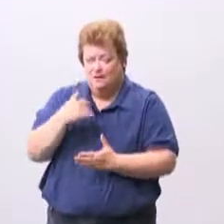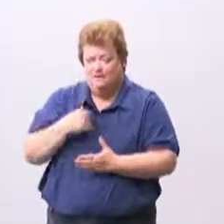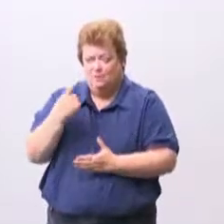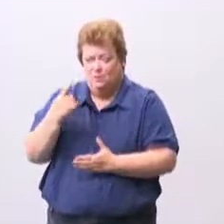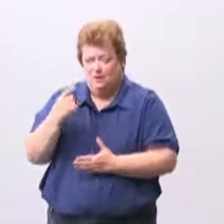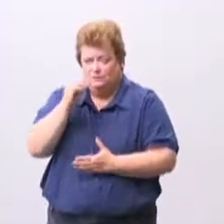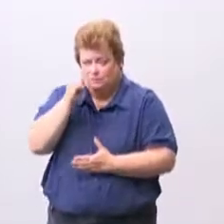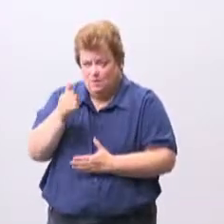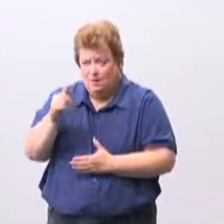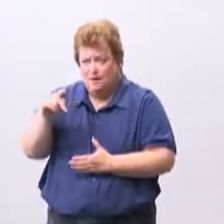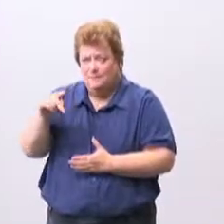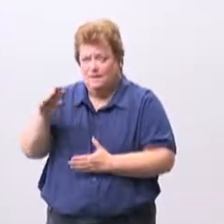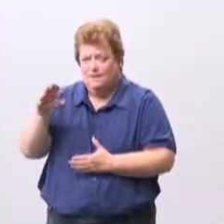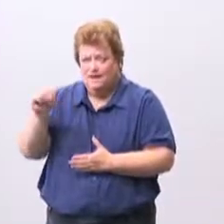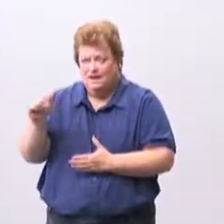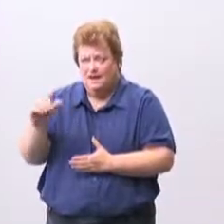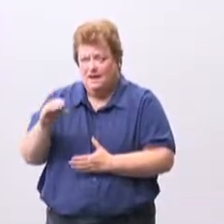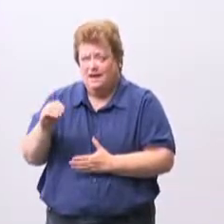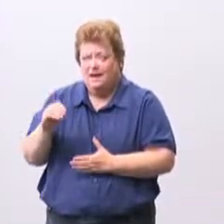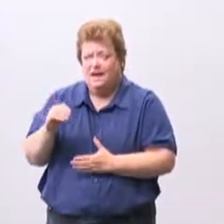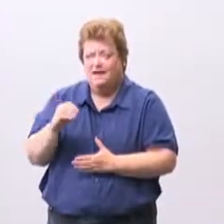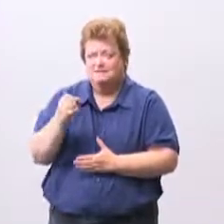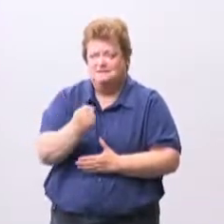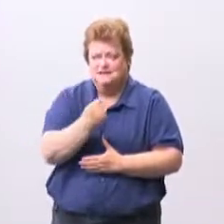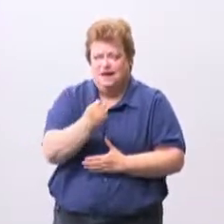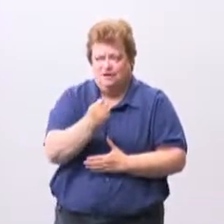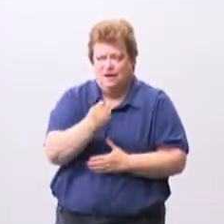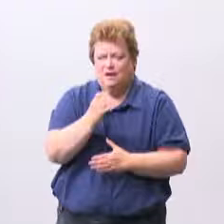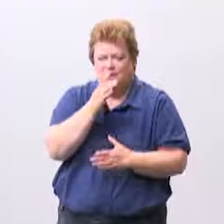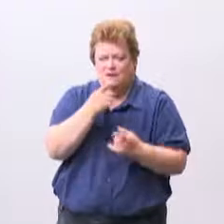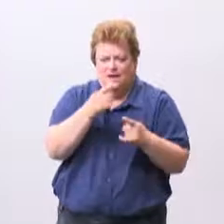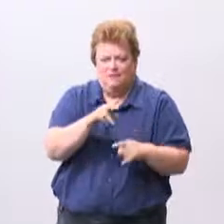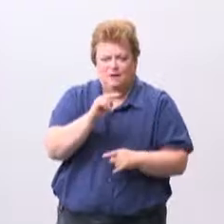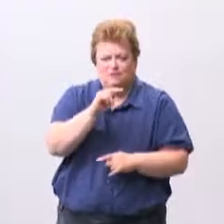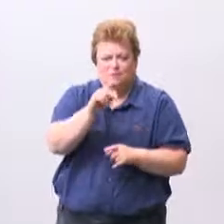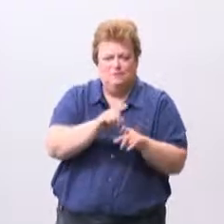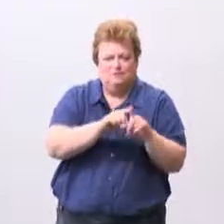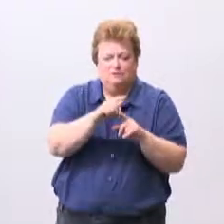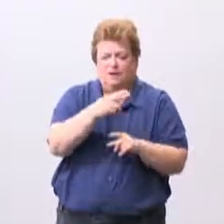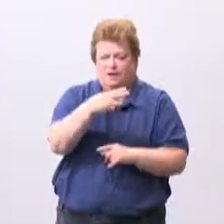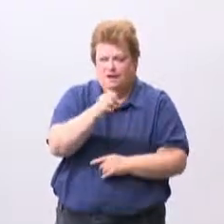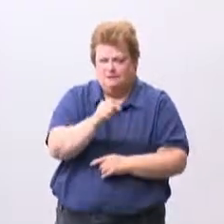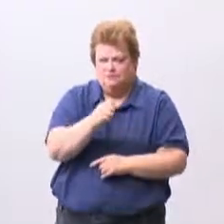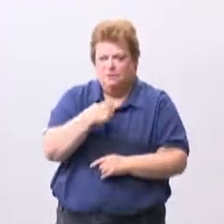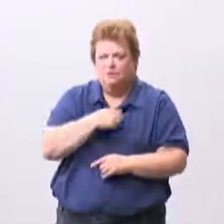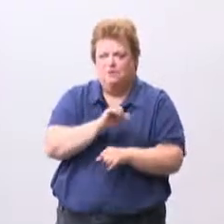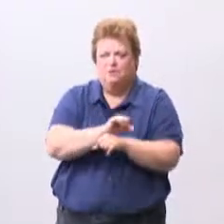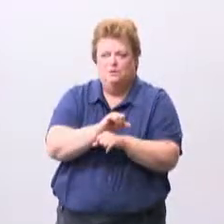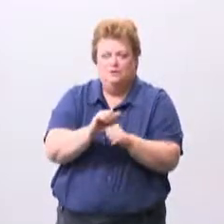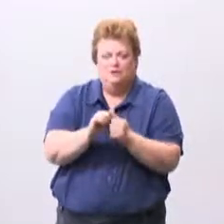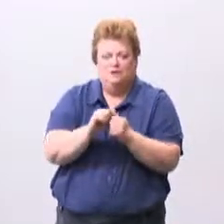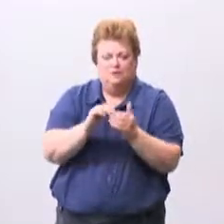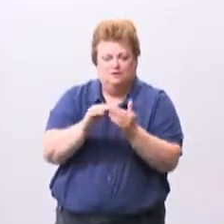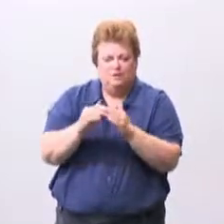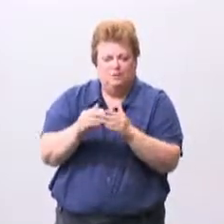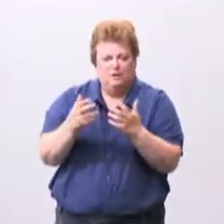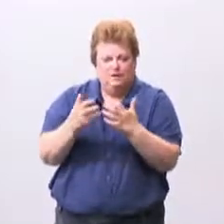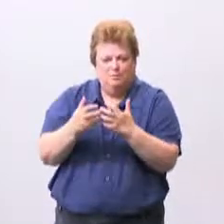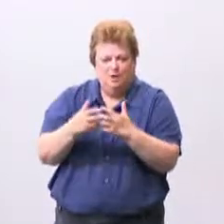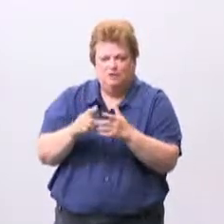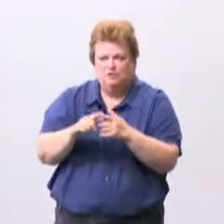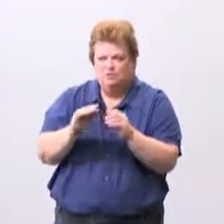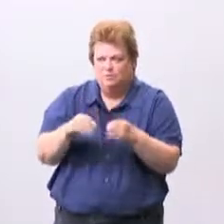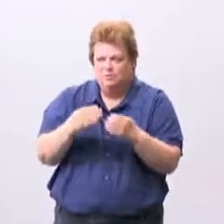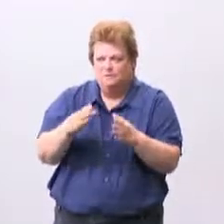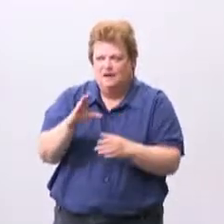Arena, and the other is Saturday at North Star High School. We are working with our community partners to provide booster doses